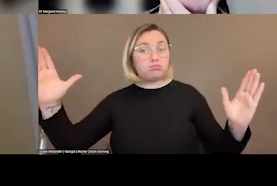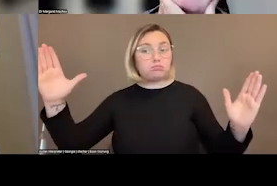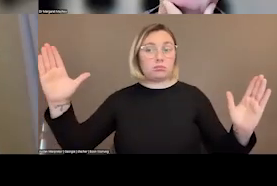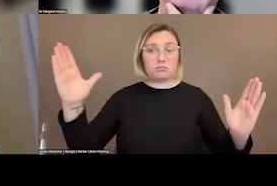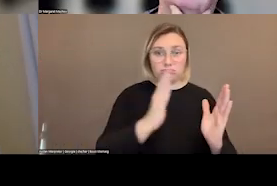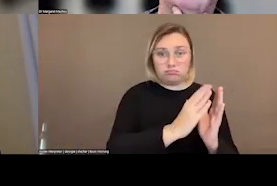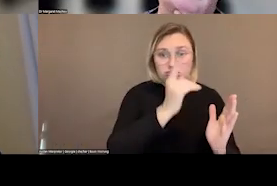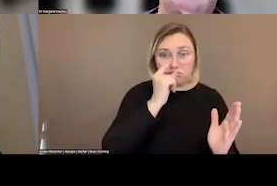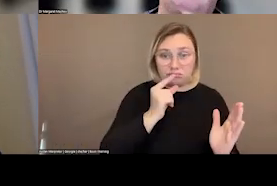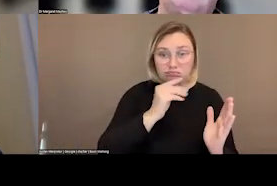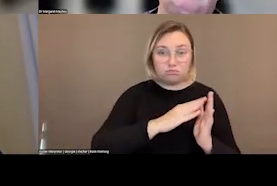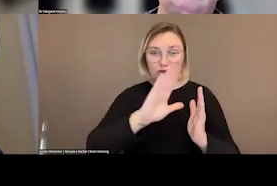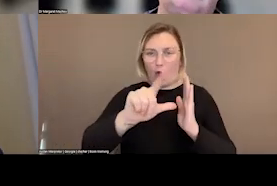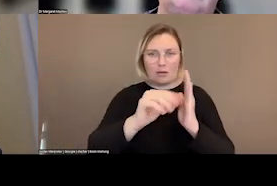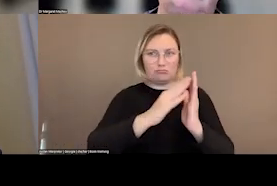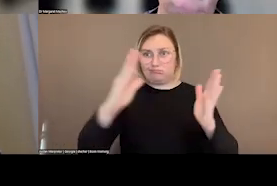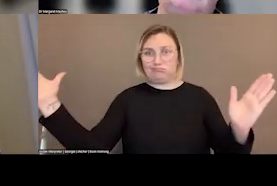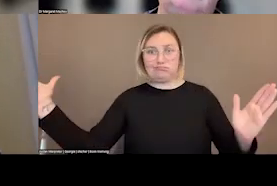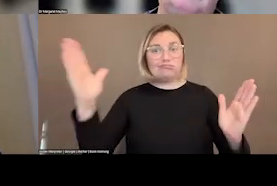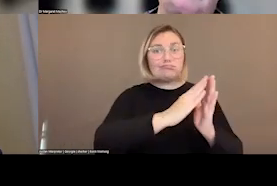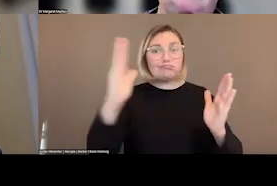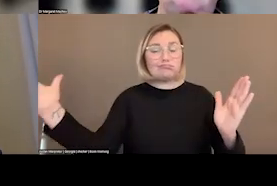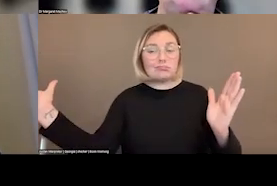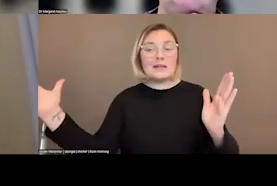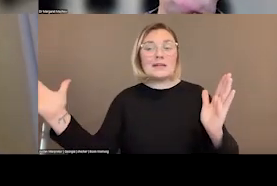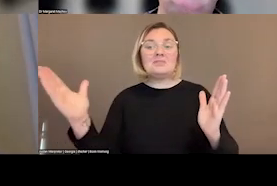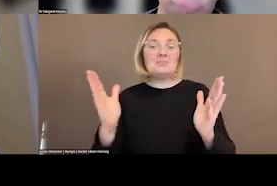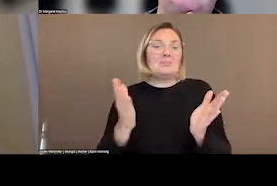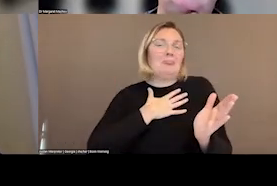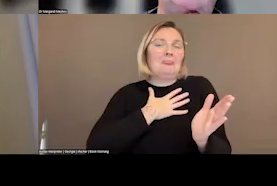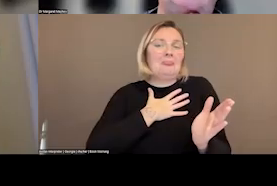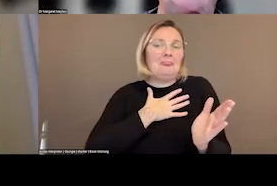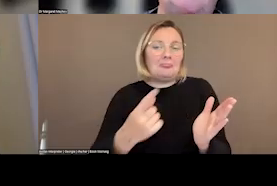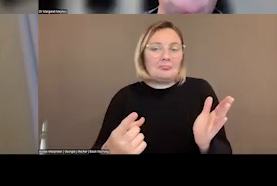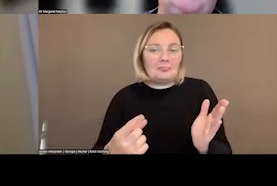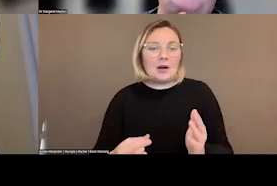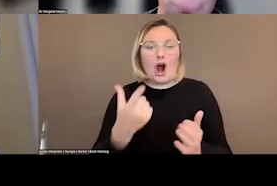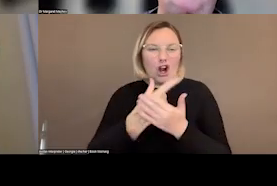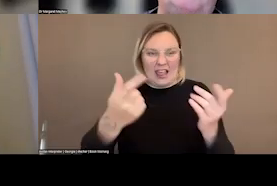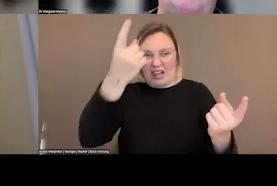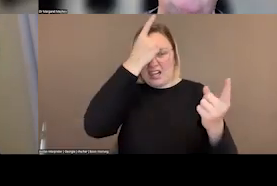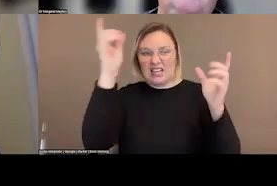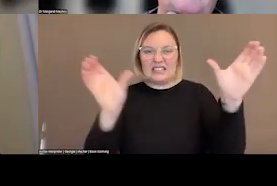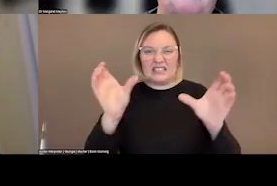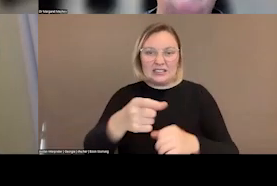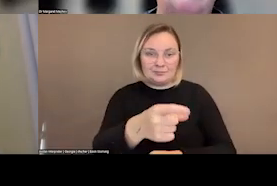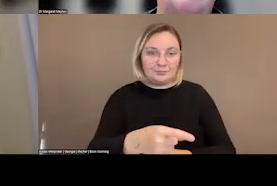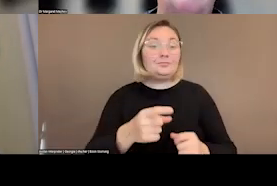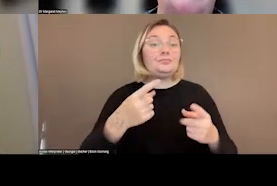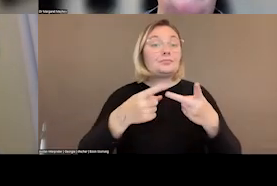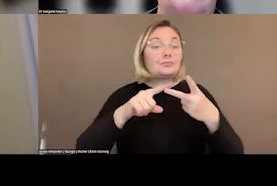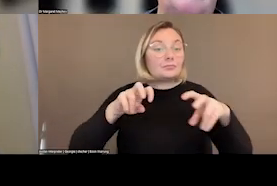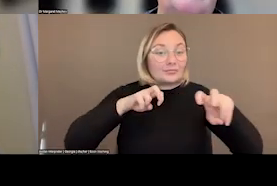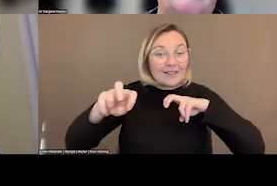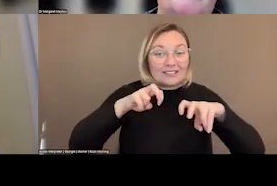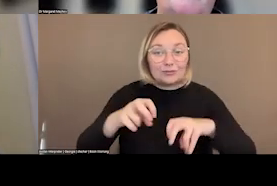more than a year, Hmm. if need be. So this is just, Hmm. hypothetical. Yep. And we would go to the activity.